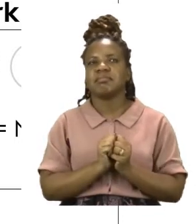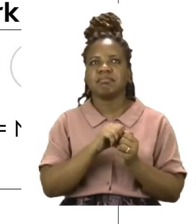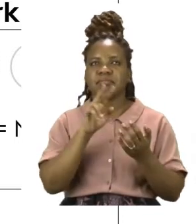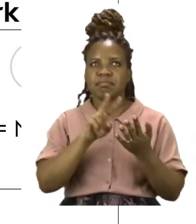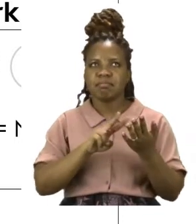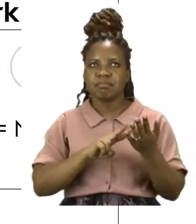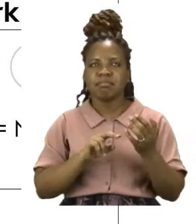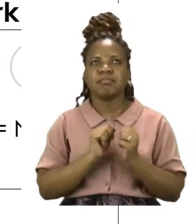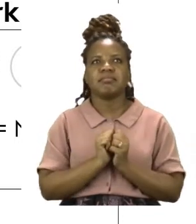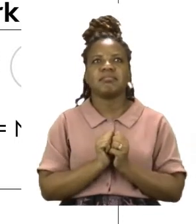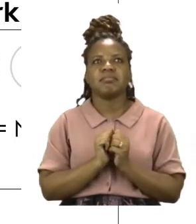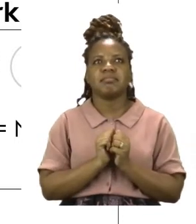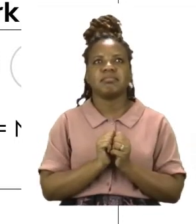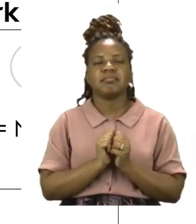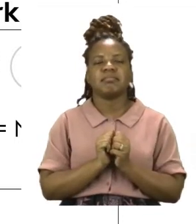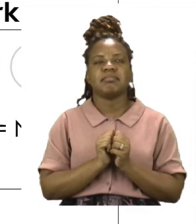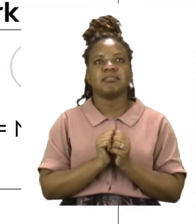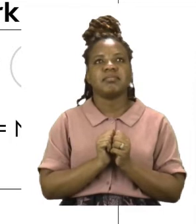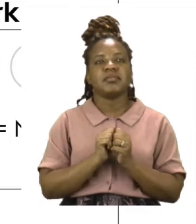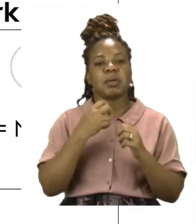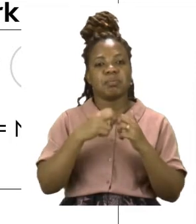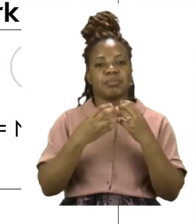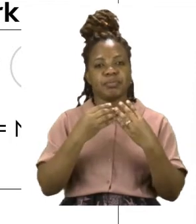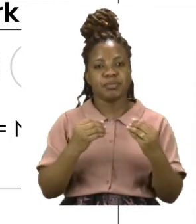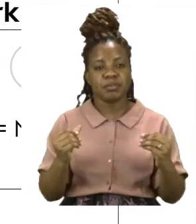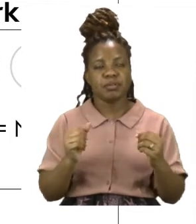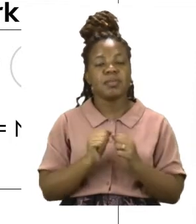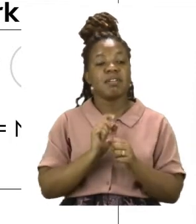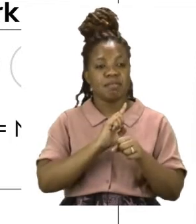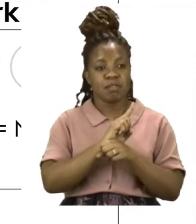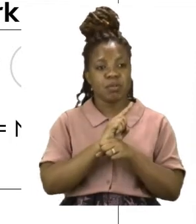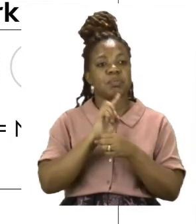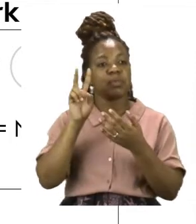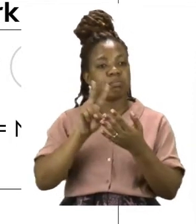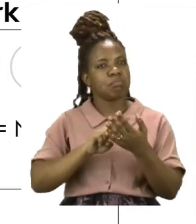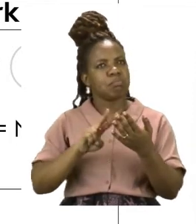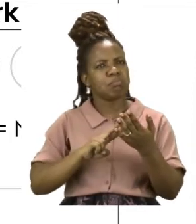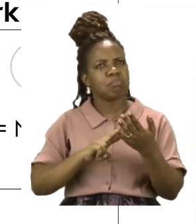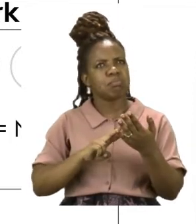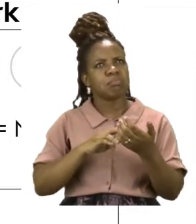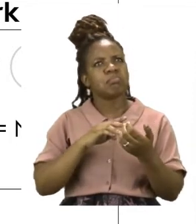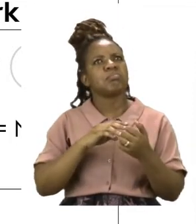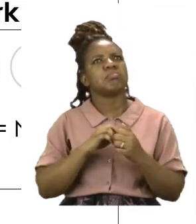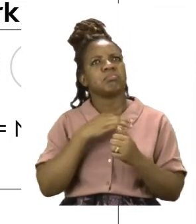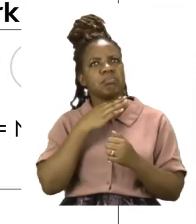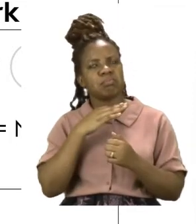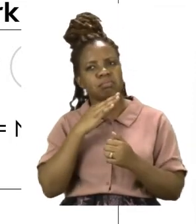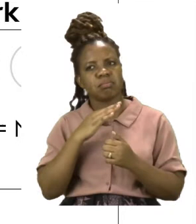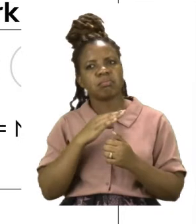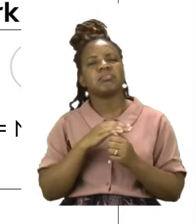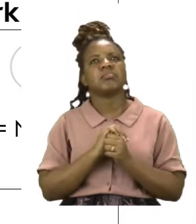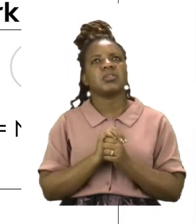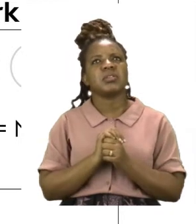their answer. Remember, a problem-solving sum means that we have to read a problem and then try and solve it and